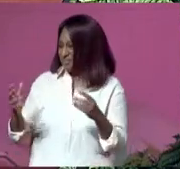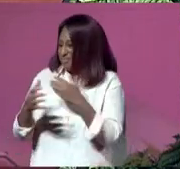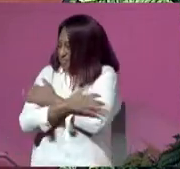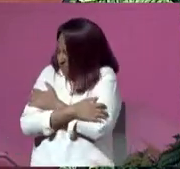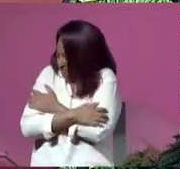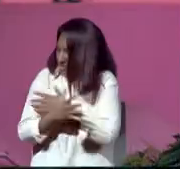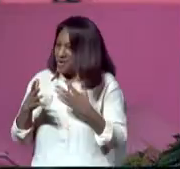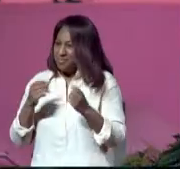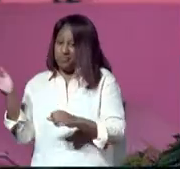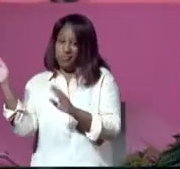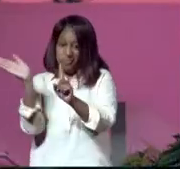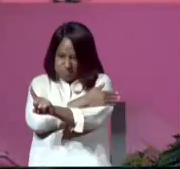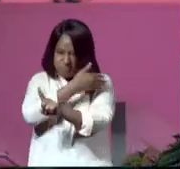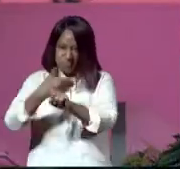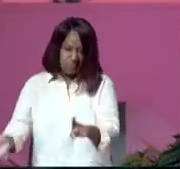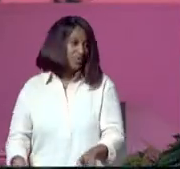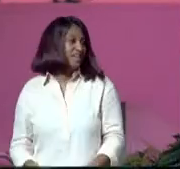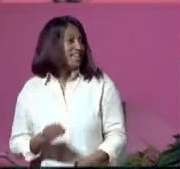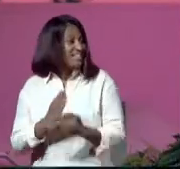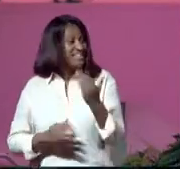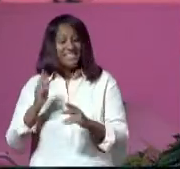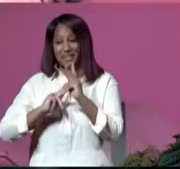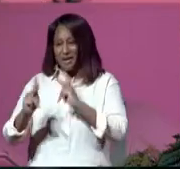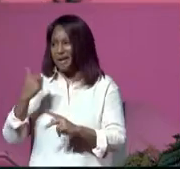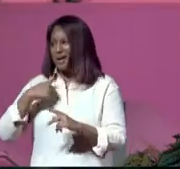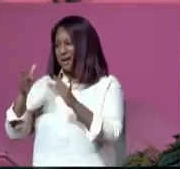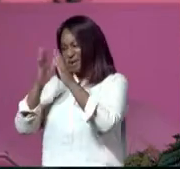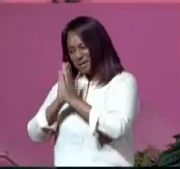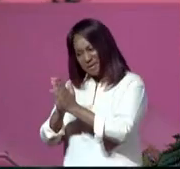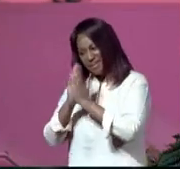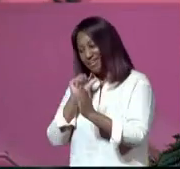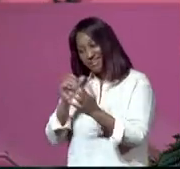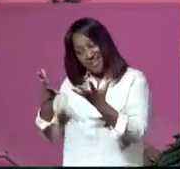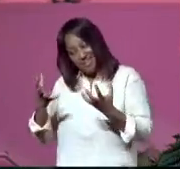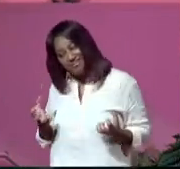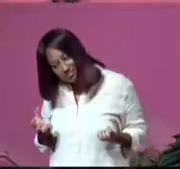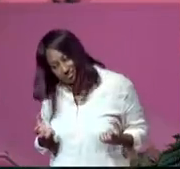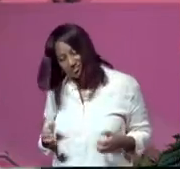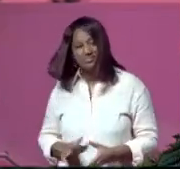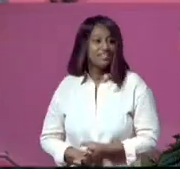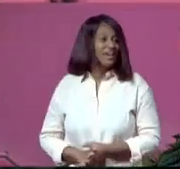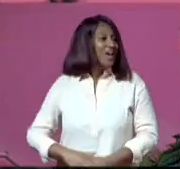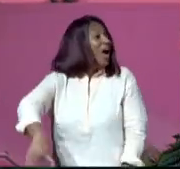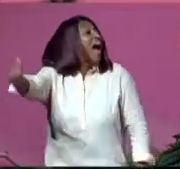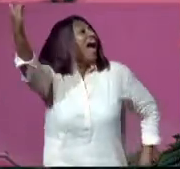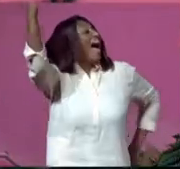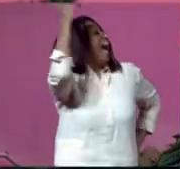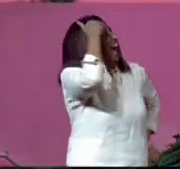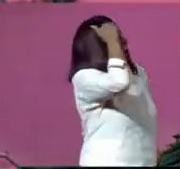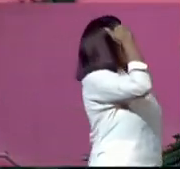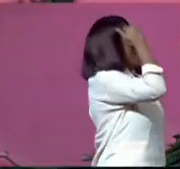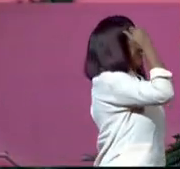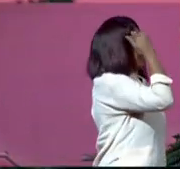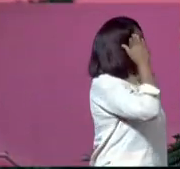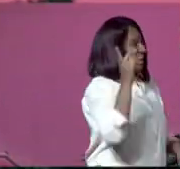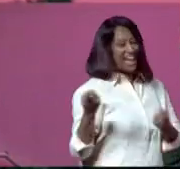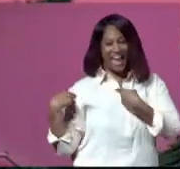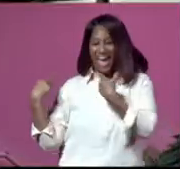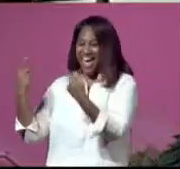the hell out of. There's some people I pray for when I wanted to dog them. I know I've